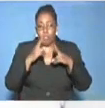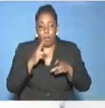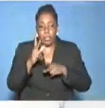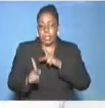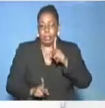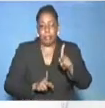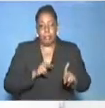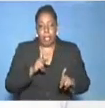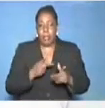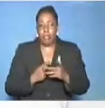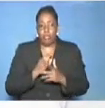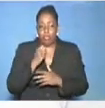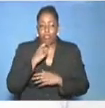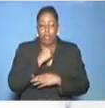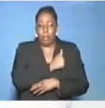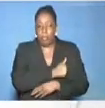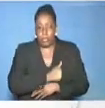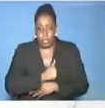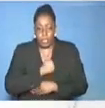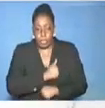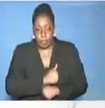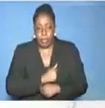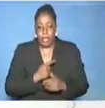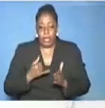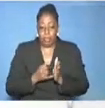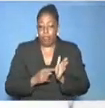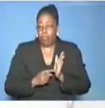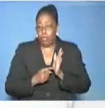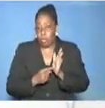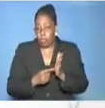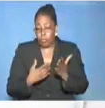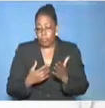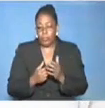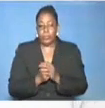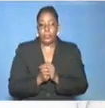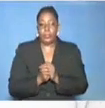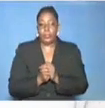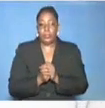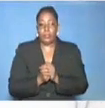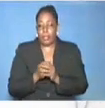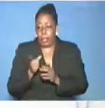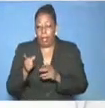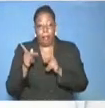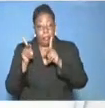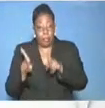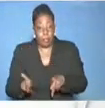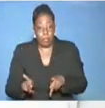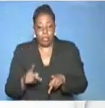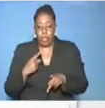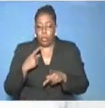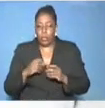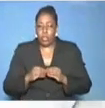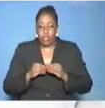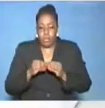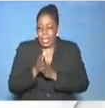public, and truly appreciative of that. And it shows that there are persons who are extremely